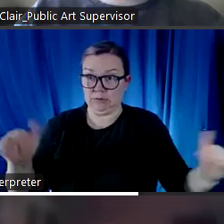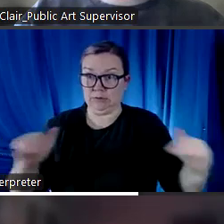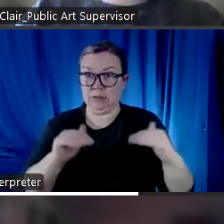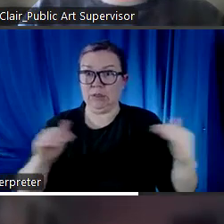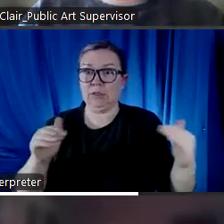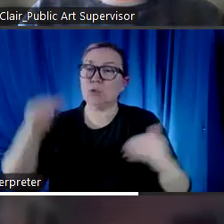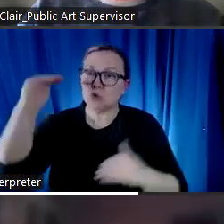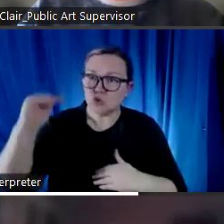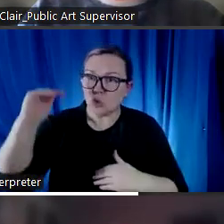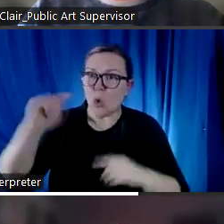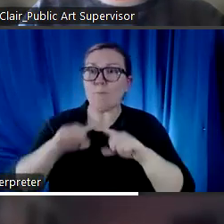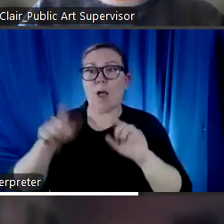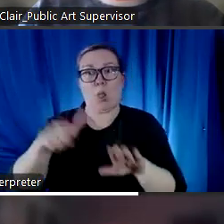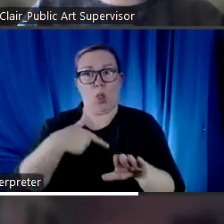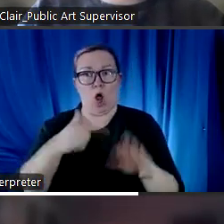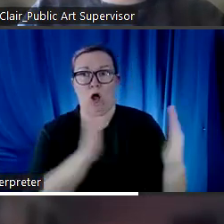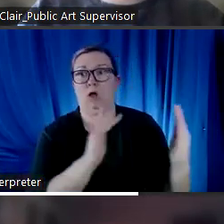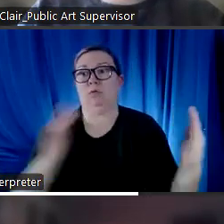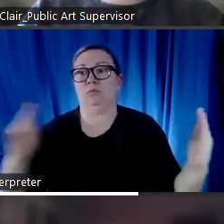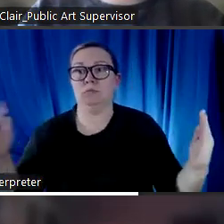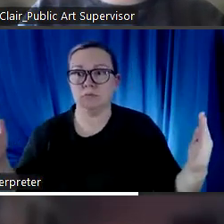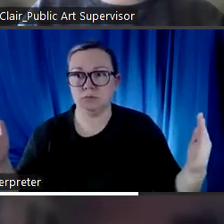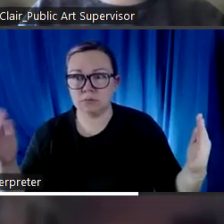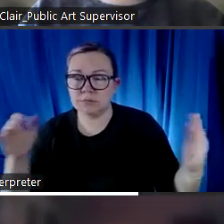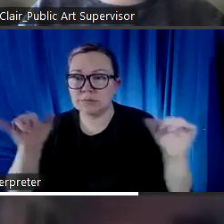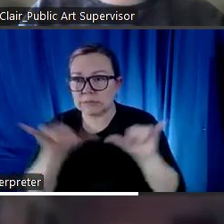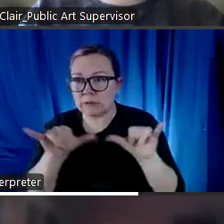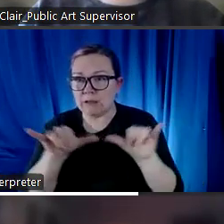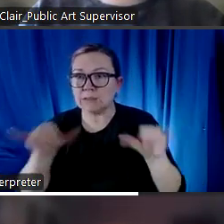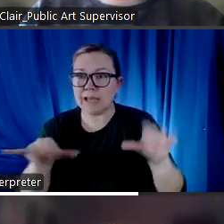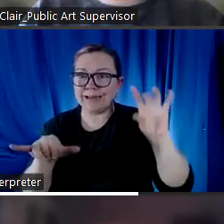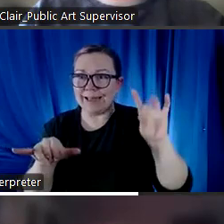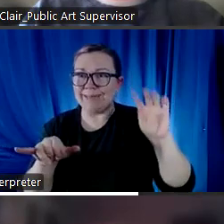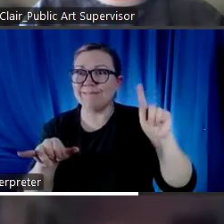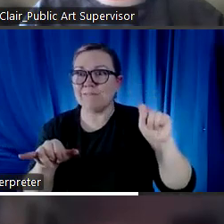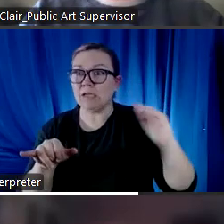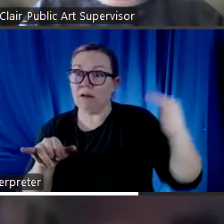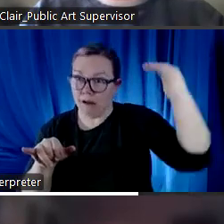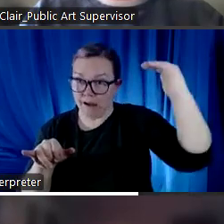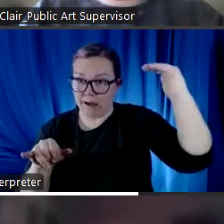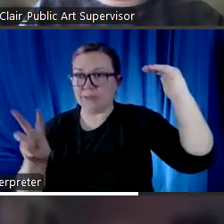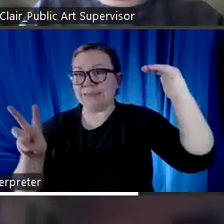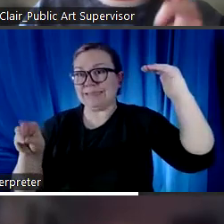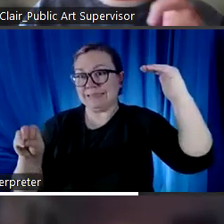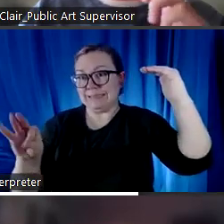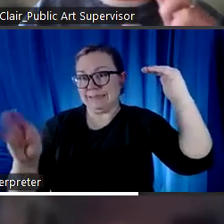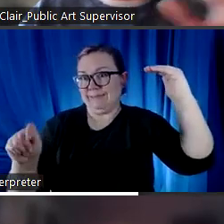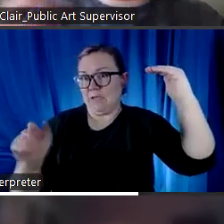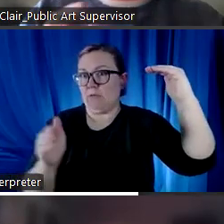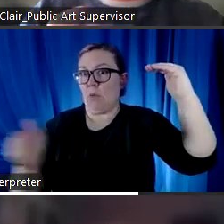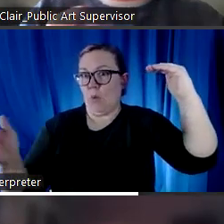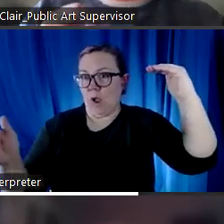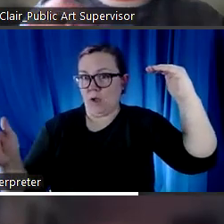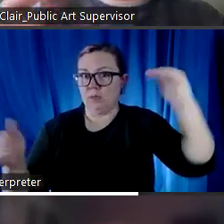long format artwork. And then they can also provide some services to help with the